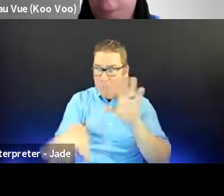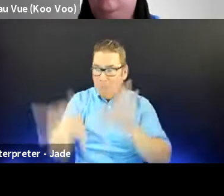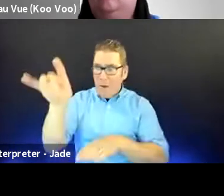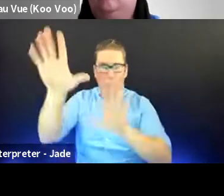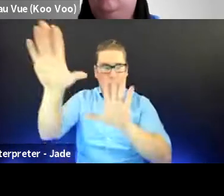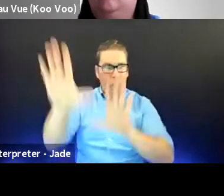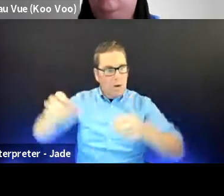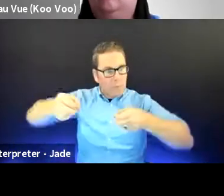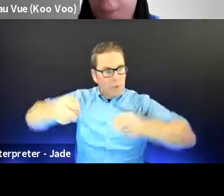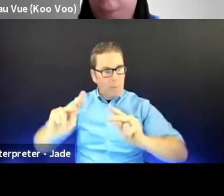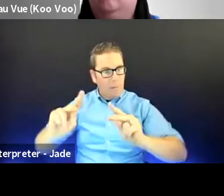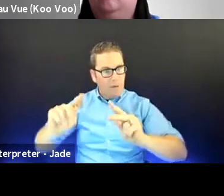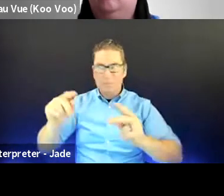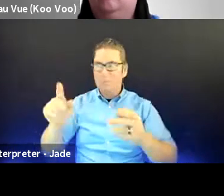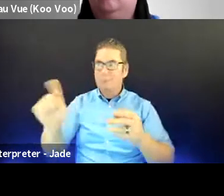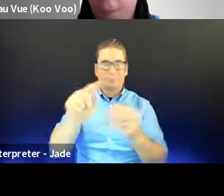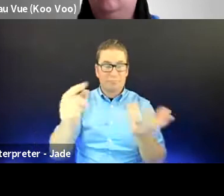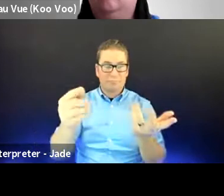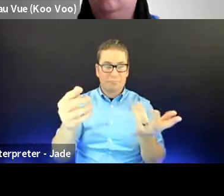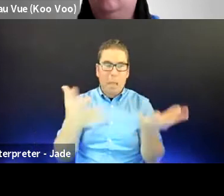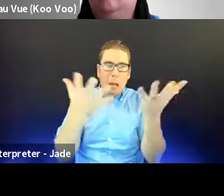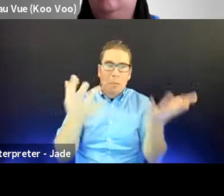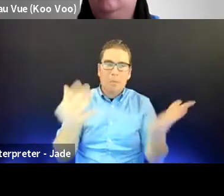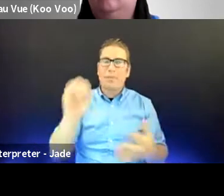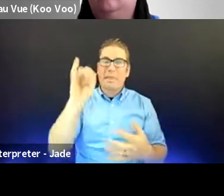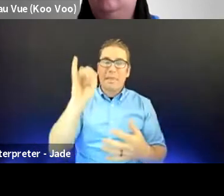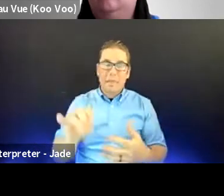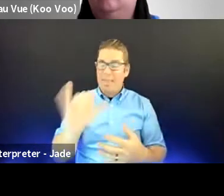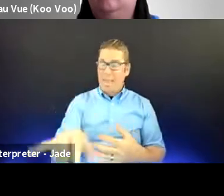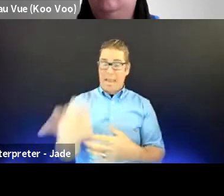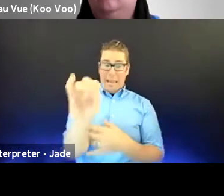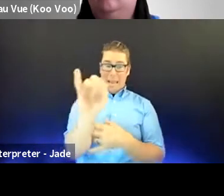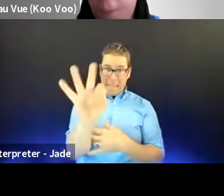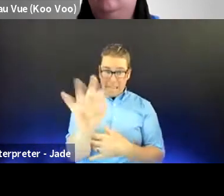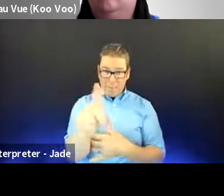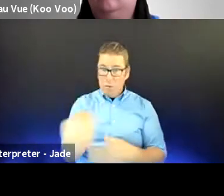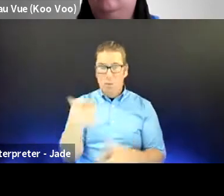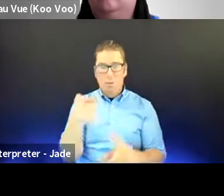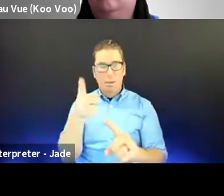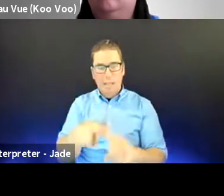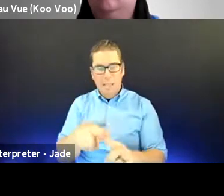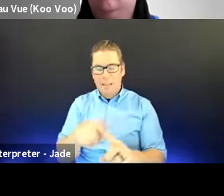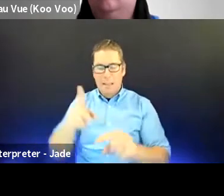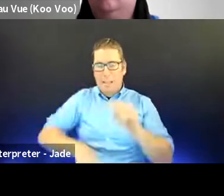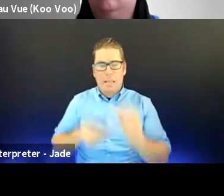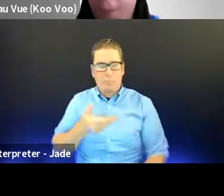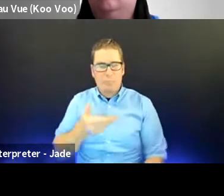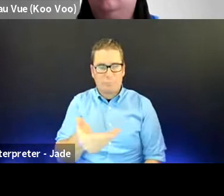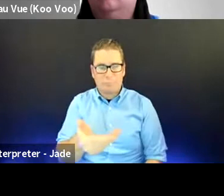if unfortunately you can't get on here somewhere. Have some faith, perseverance,